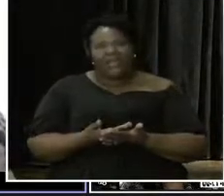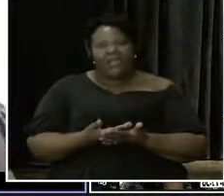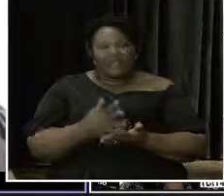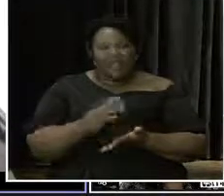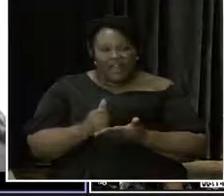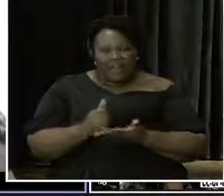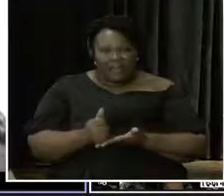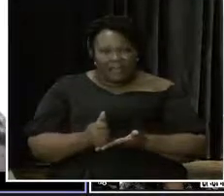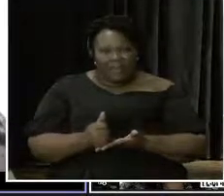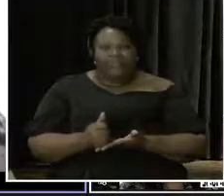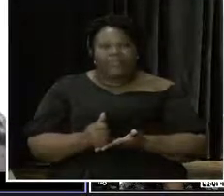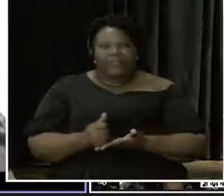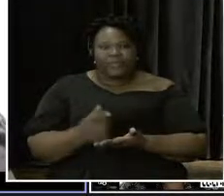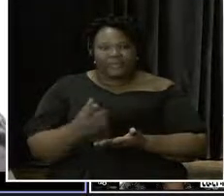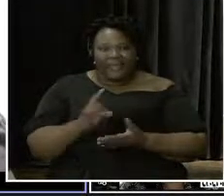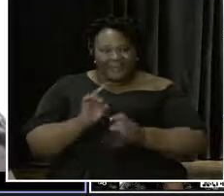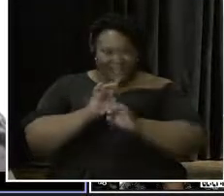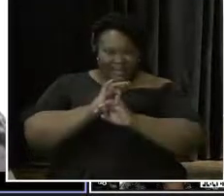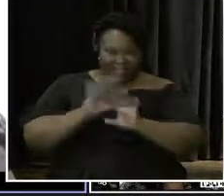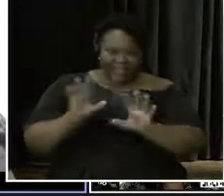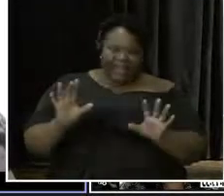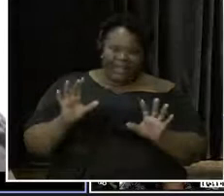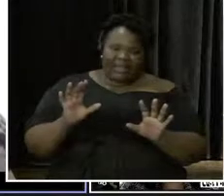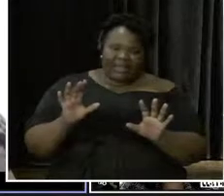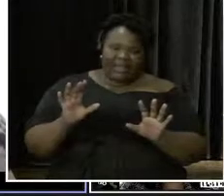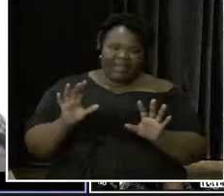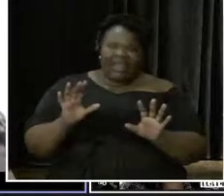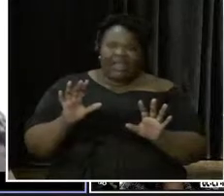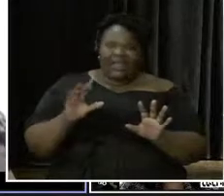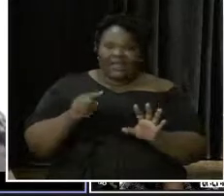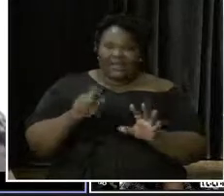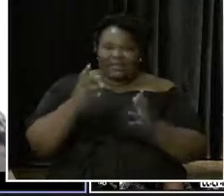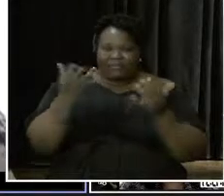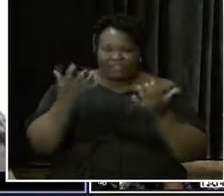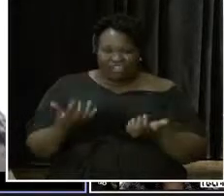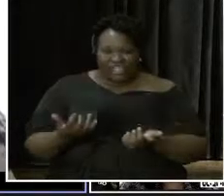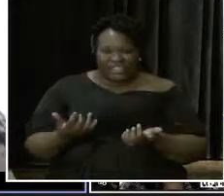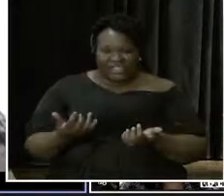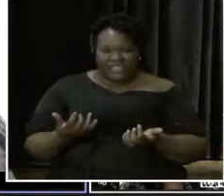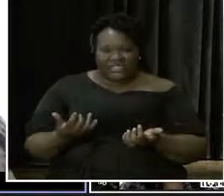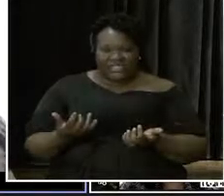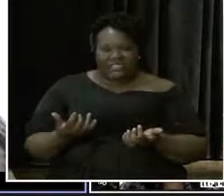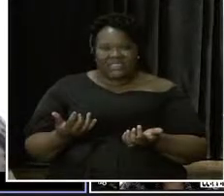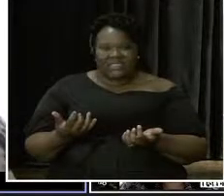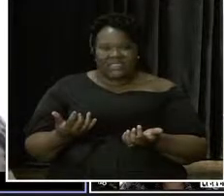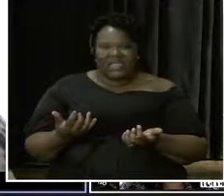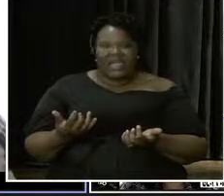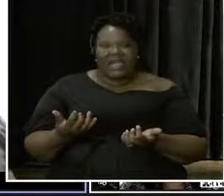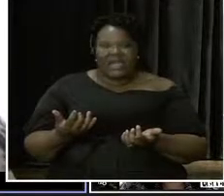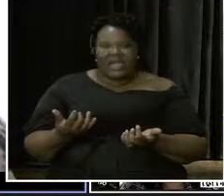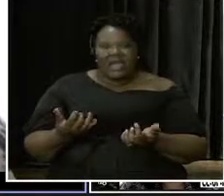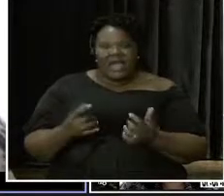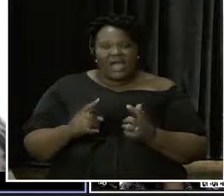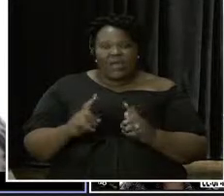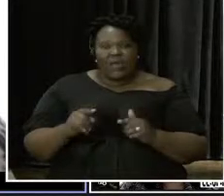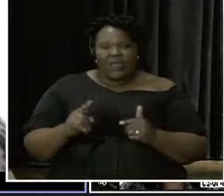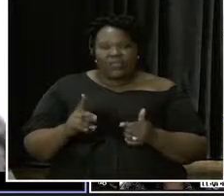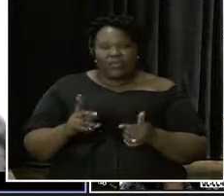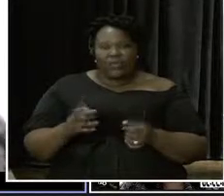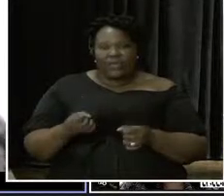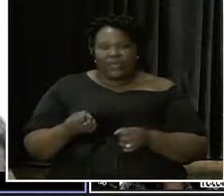it. But it's quite clear that this is an adjustment budget that's catering more to the needs of the haves